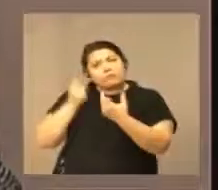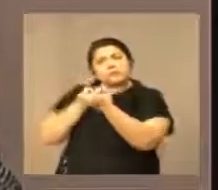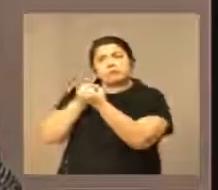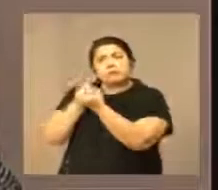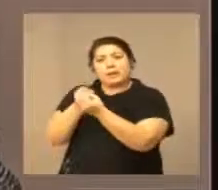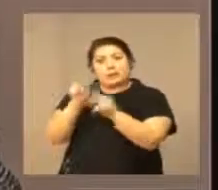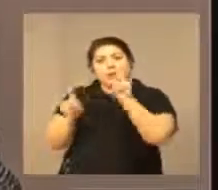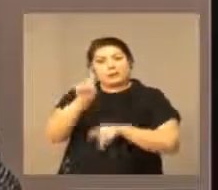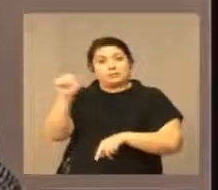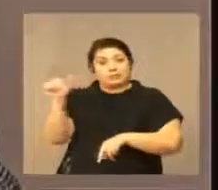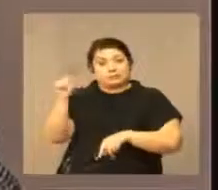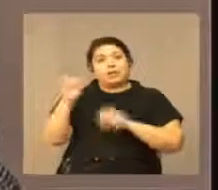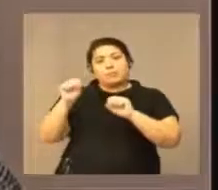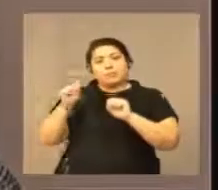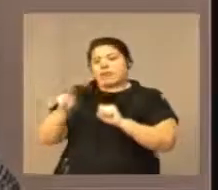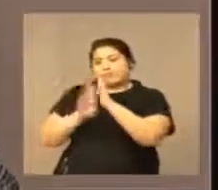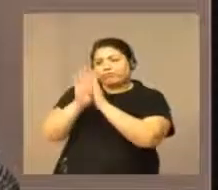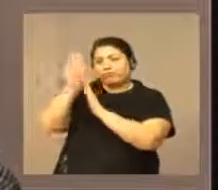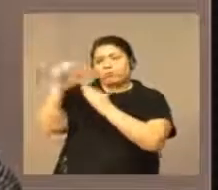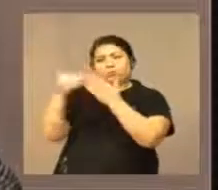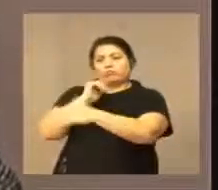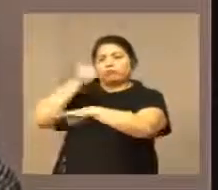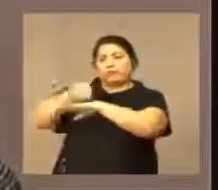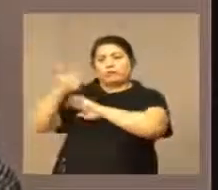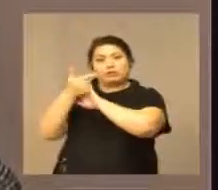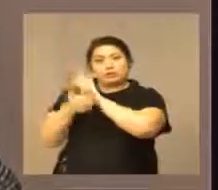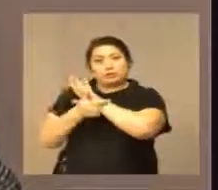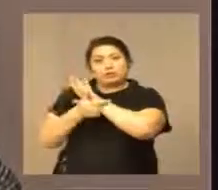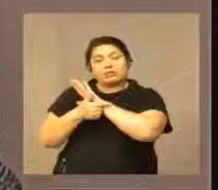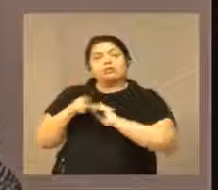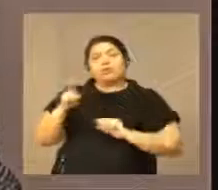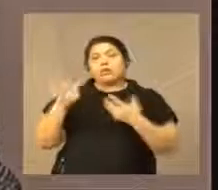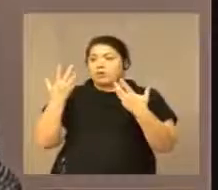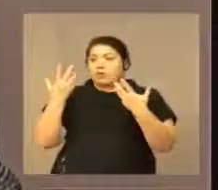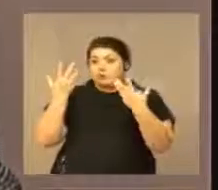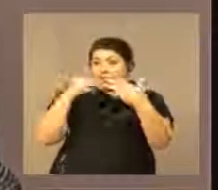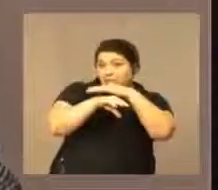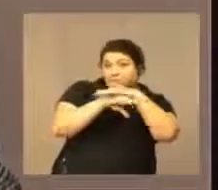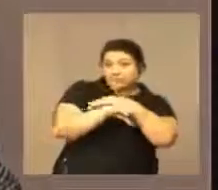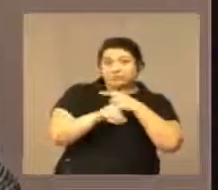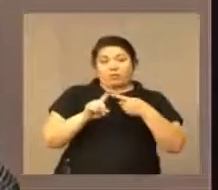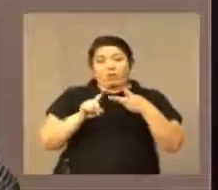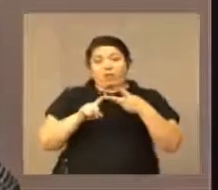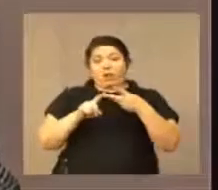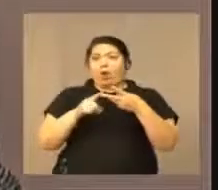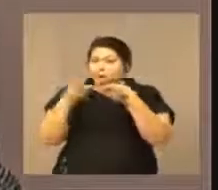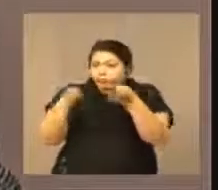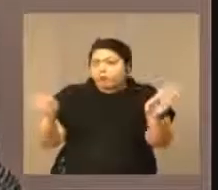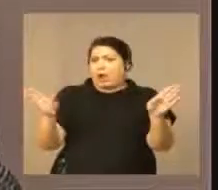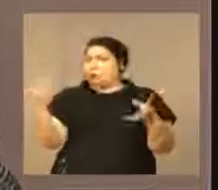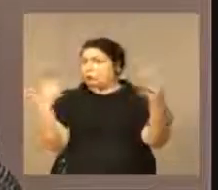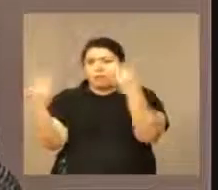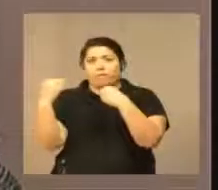leading to new federal legislation. Access and inclusiveness are certainly important. We know that a feeling